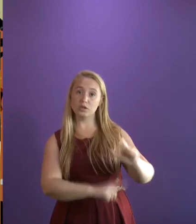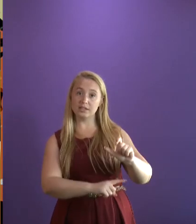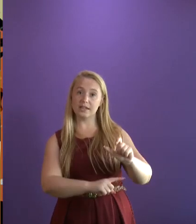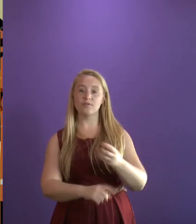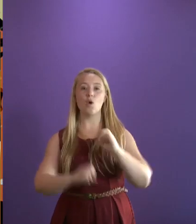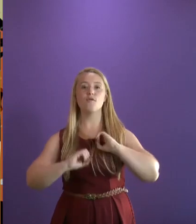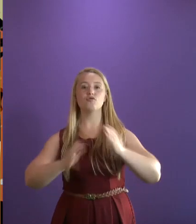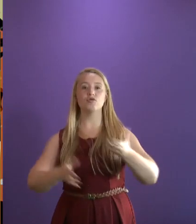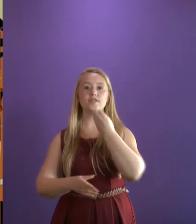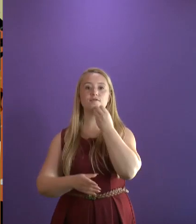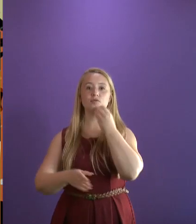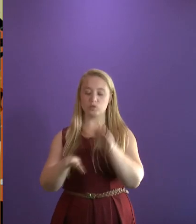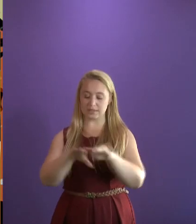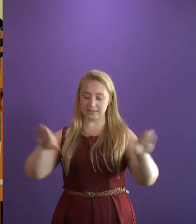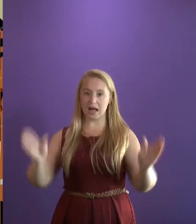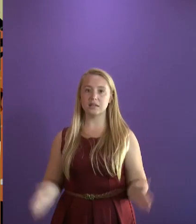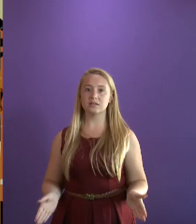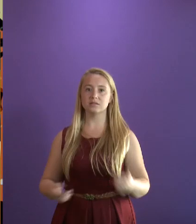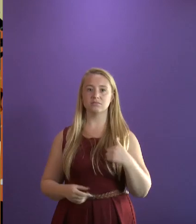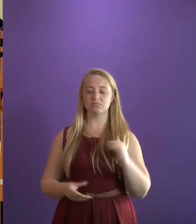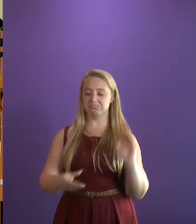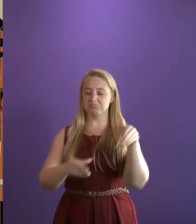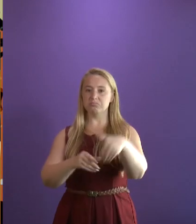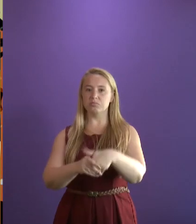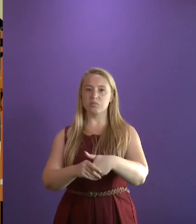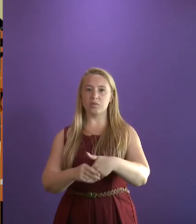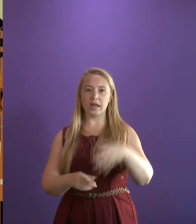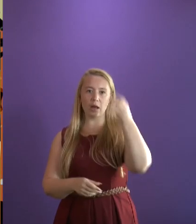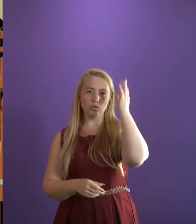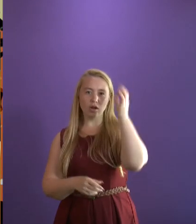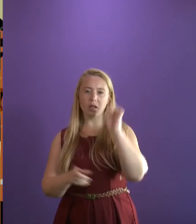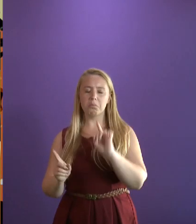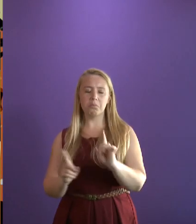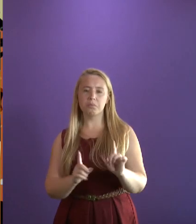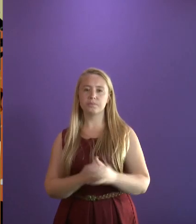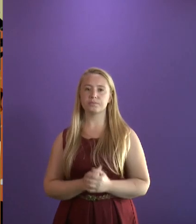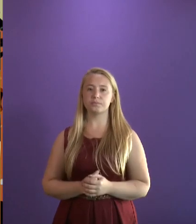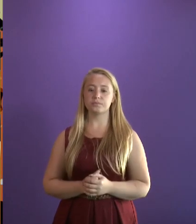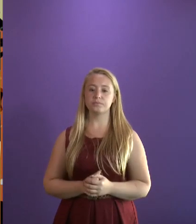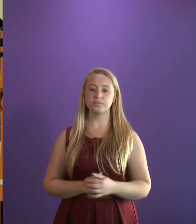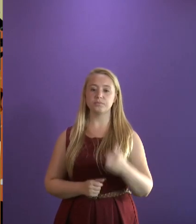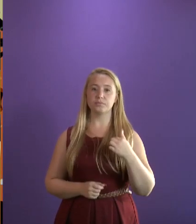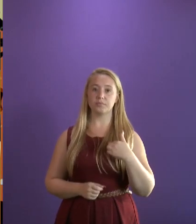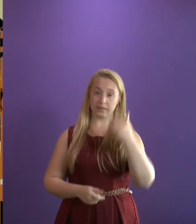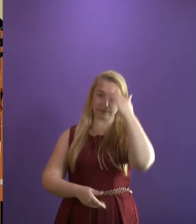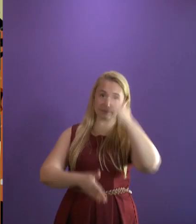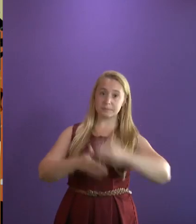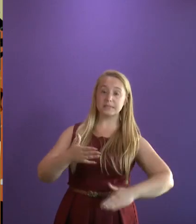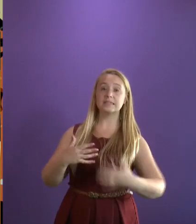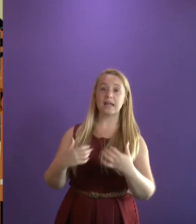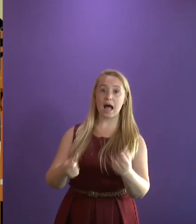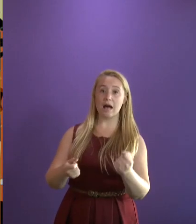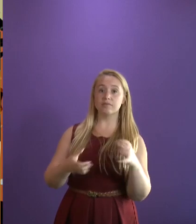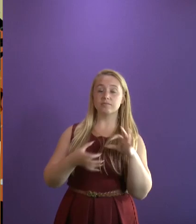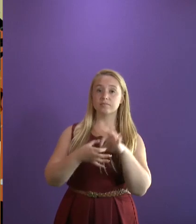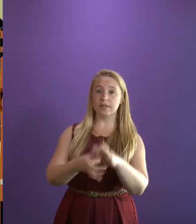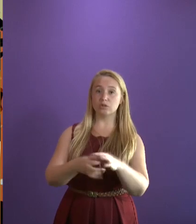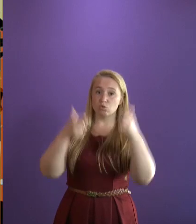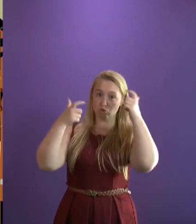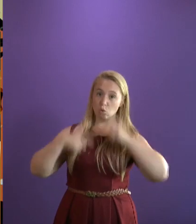I suppose one of the things that got me into the Burnfoot Community Council was my experience